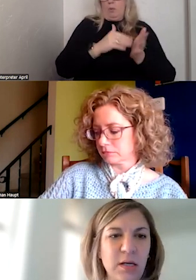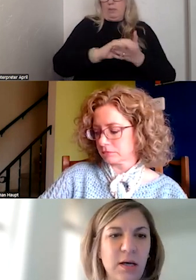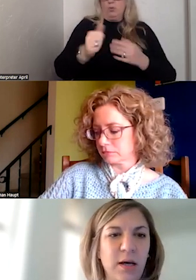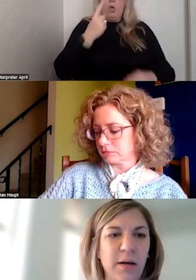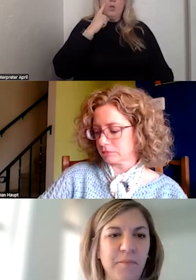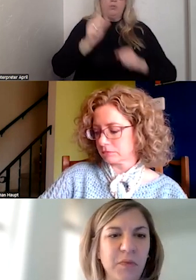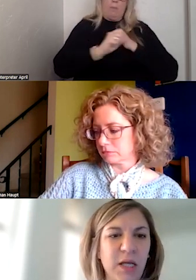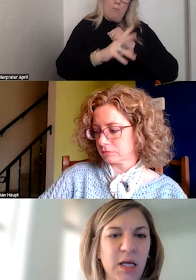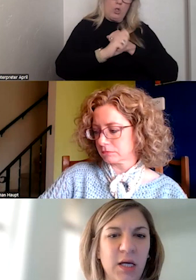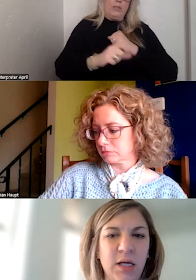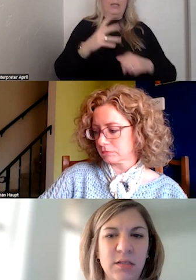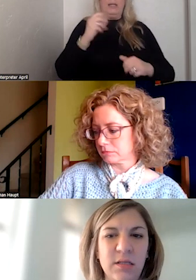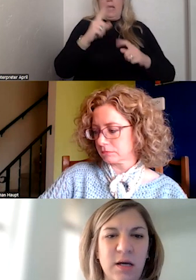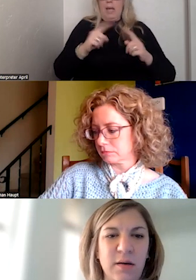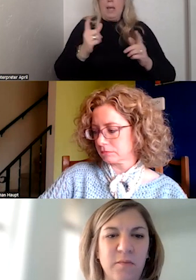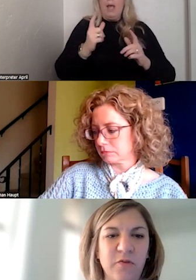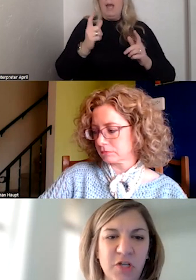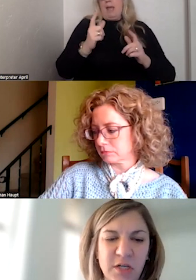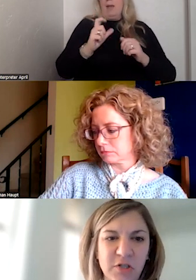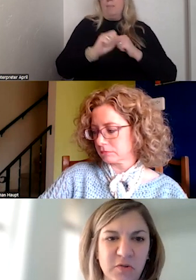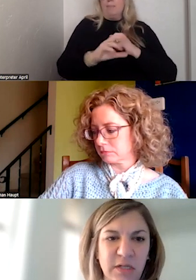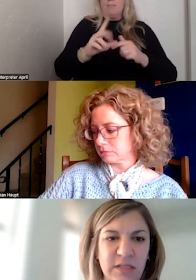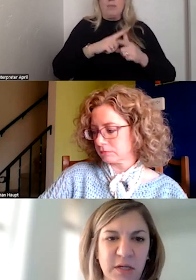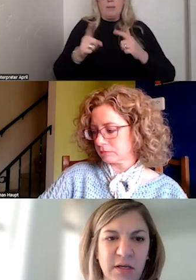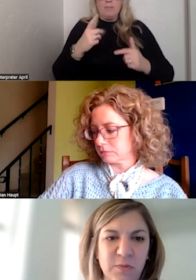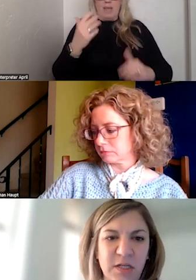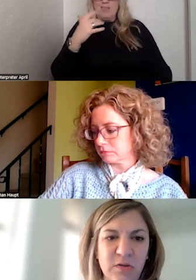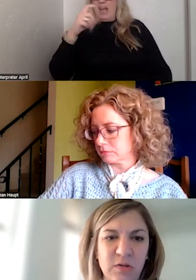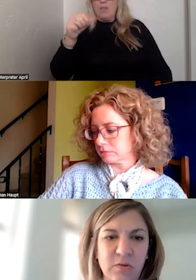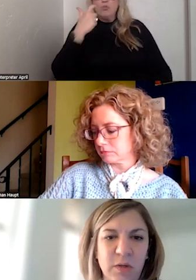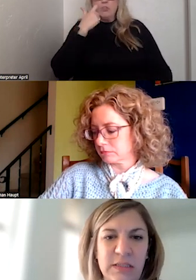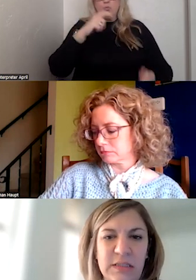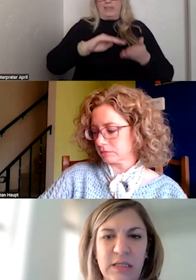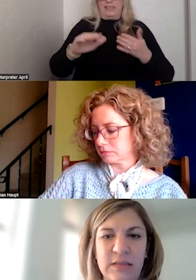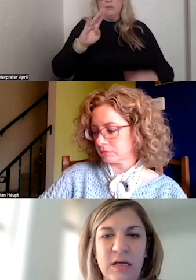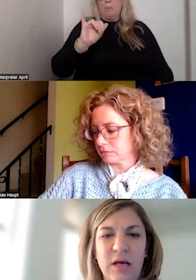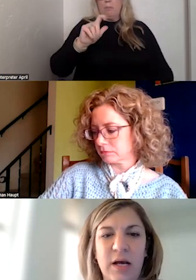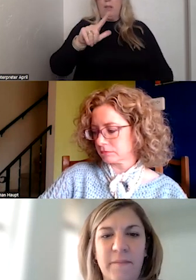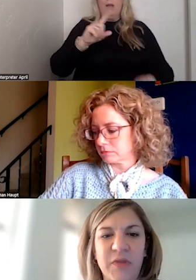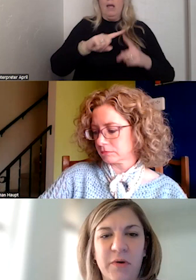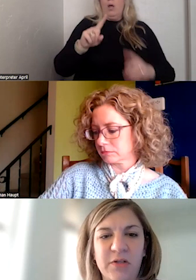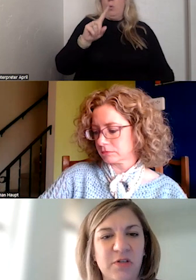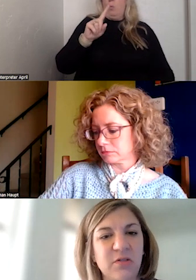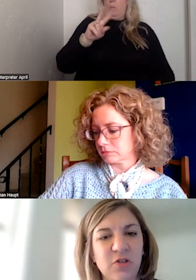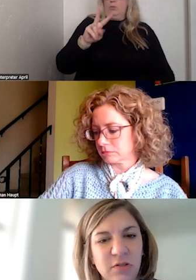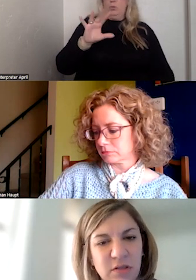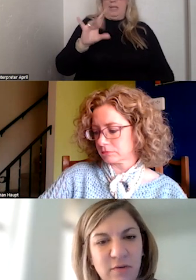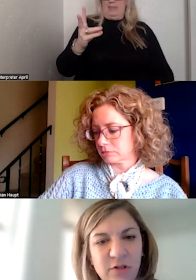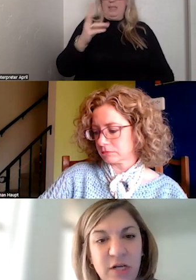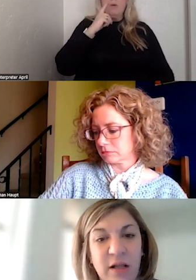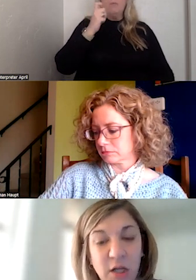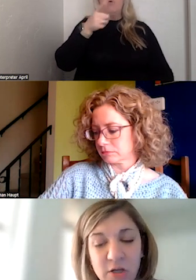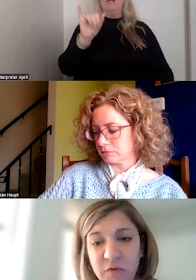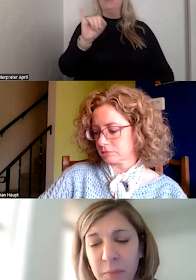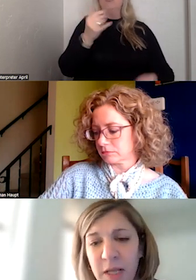promotion. And Virginia just released a bill, HB 2216, that would address insurance